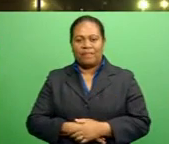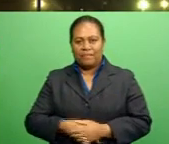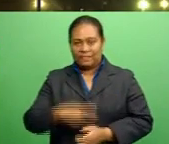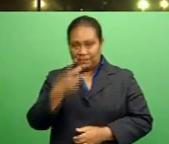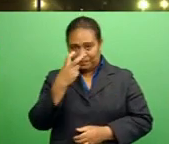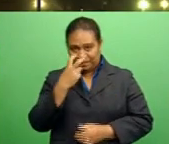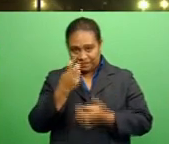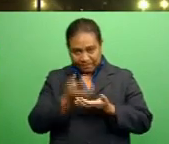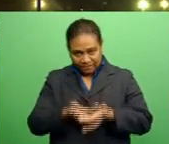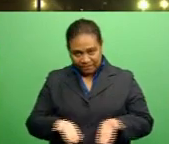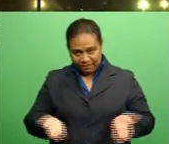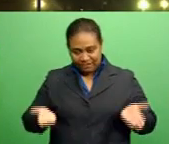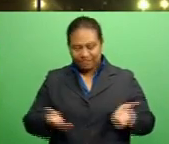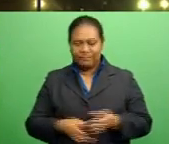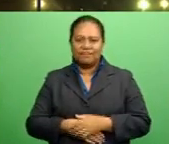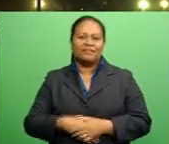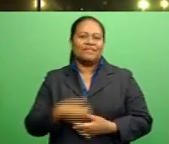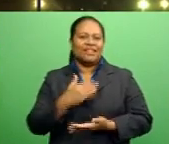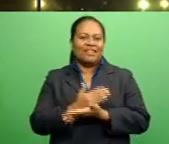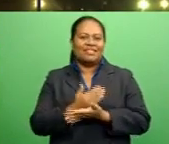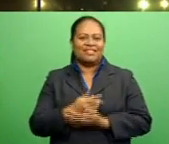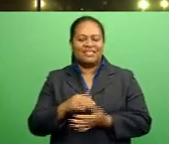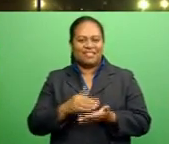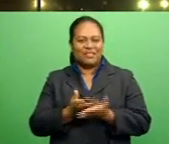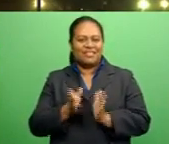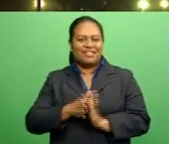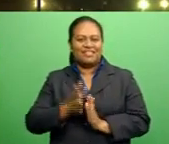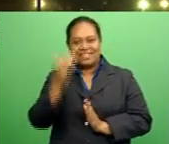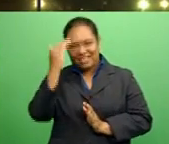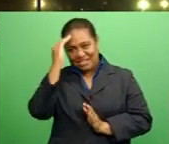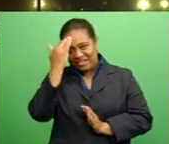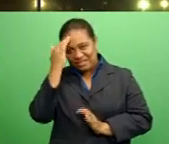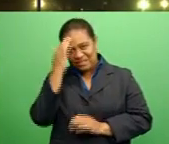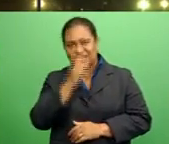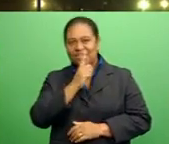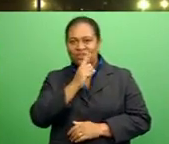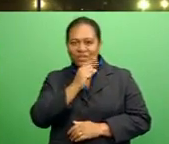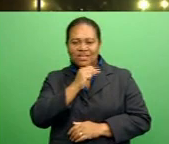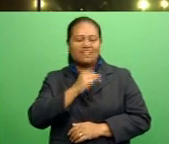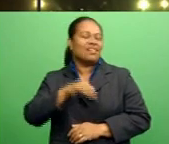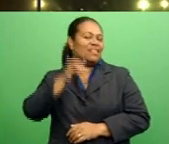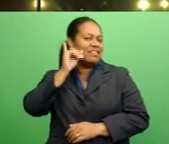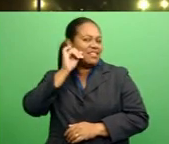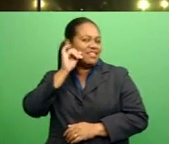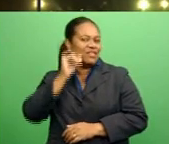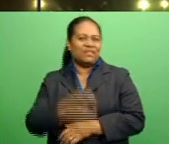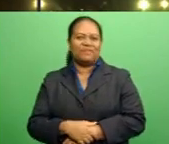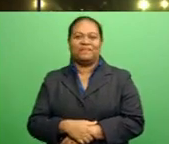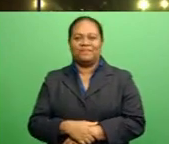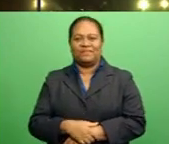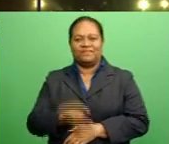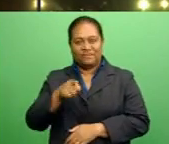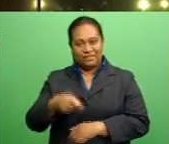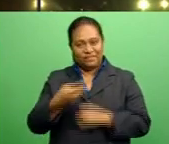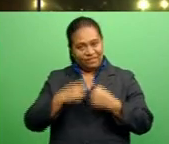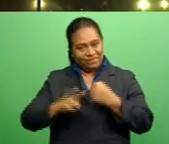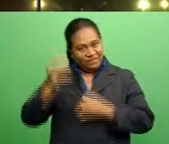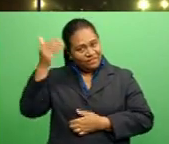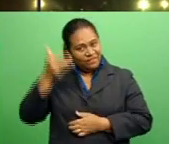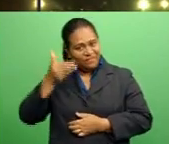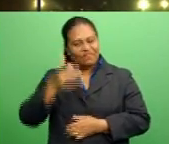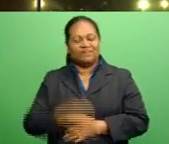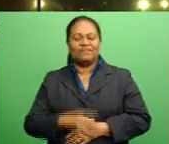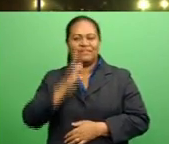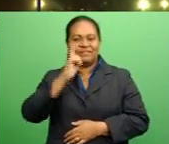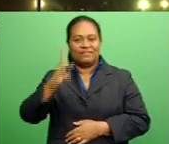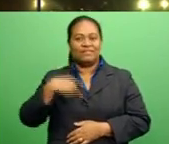fbcnews@fbc.com.fj or share it with us via our various social media accounts, including Facebook, Twitter and Instagram. That's your news this evening. I'll